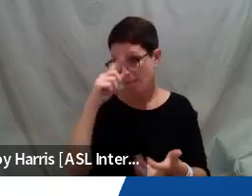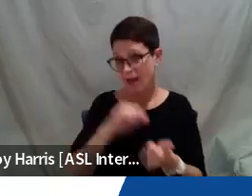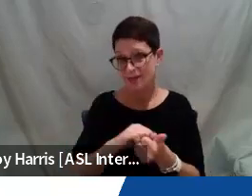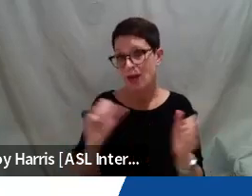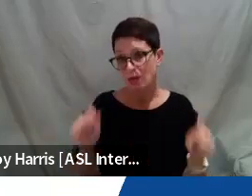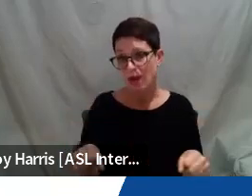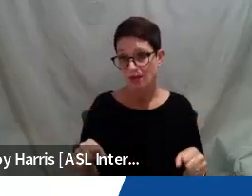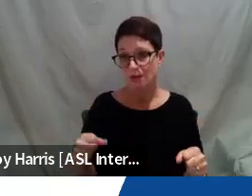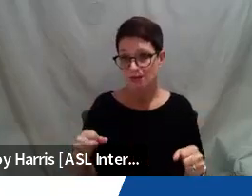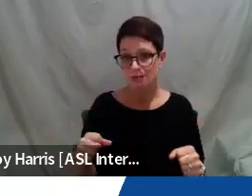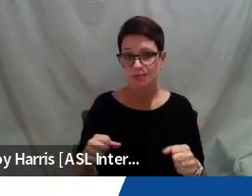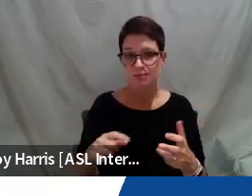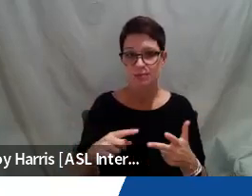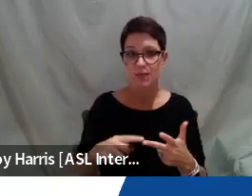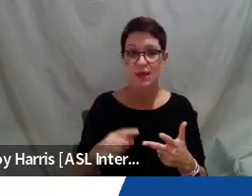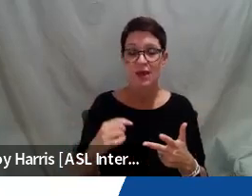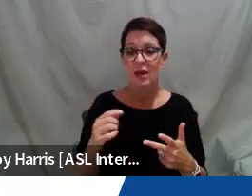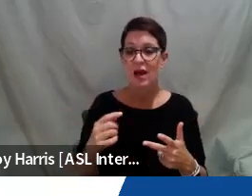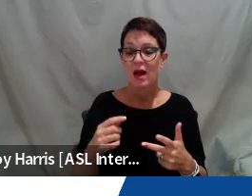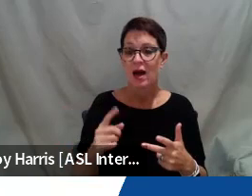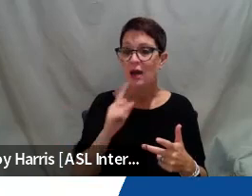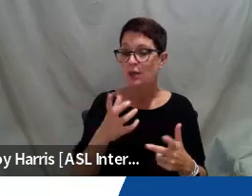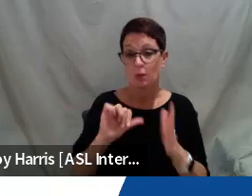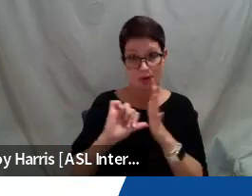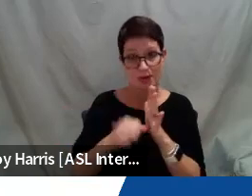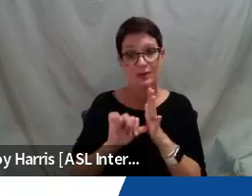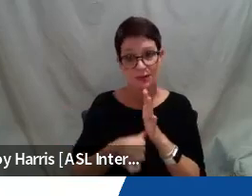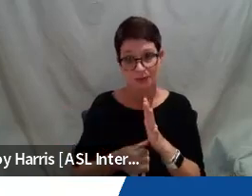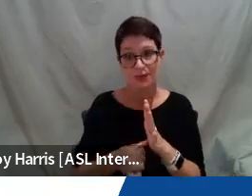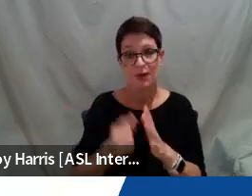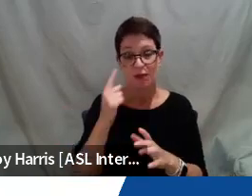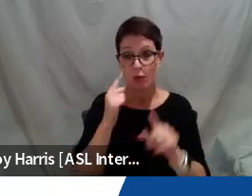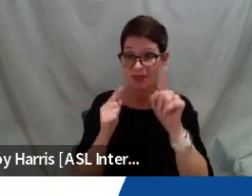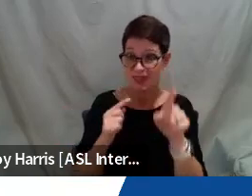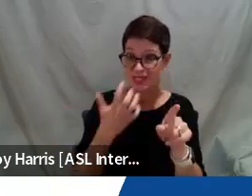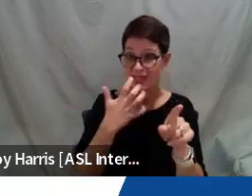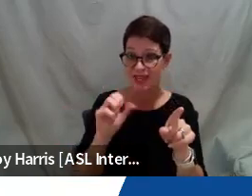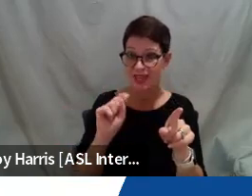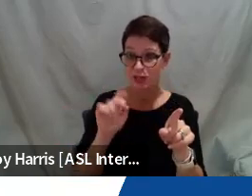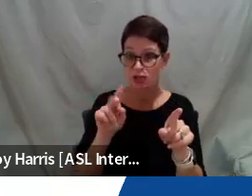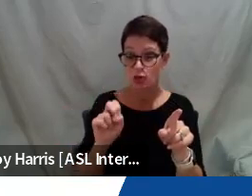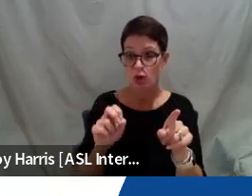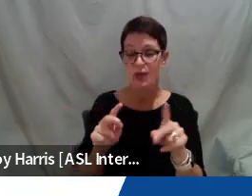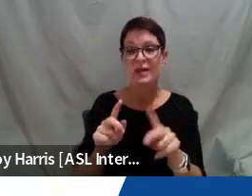out. And I would really like to reiterate here is that a heat stroke is